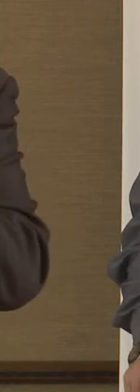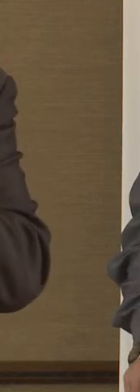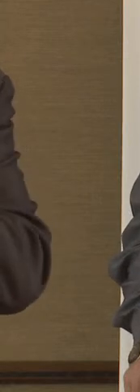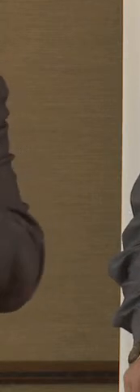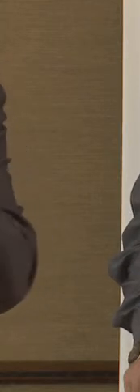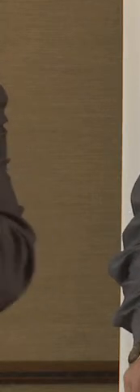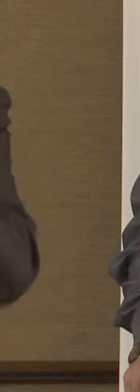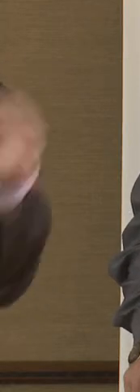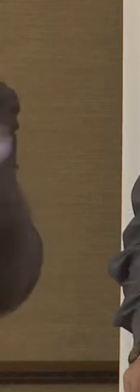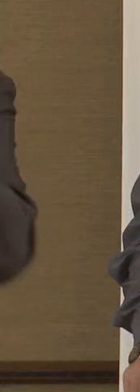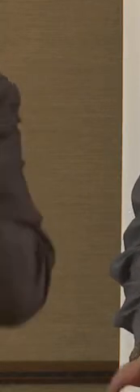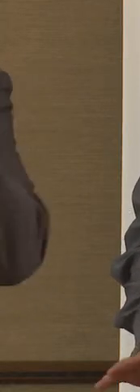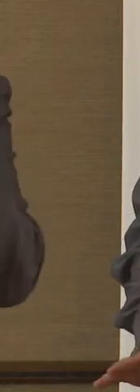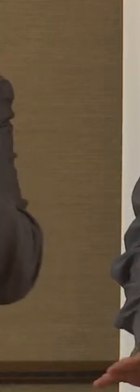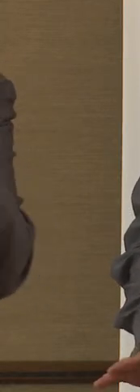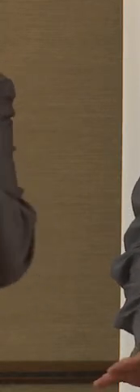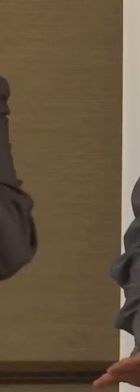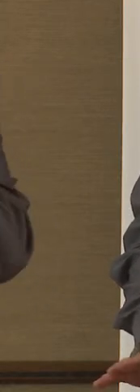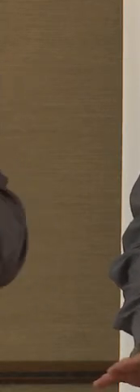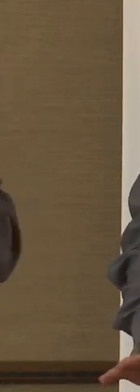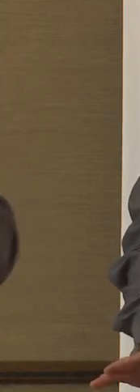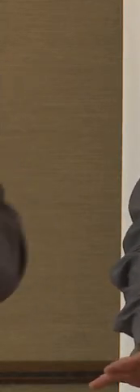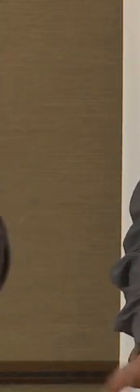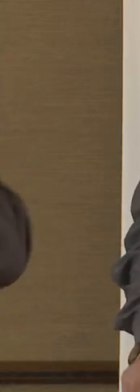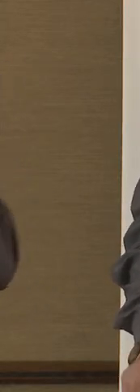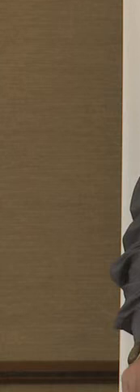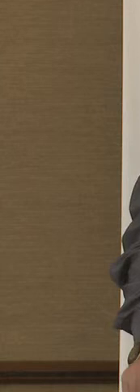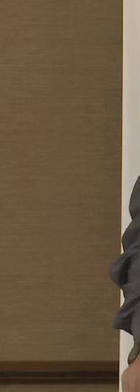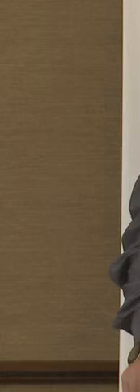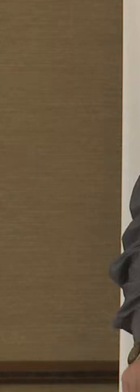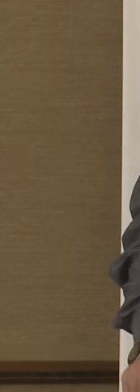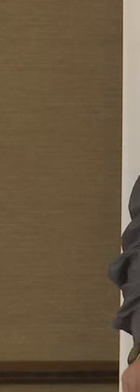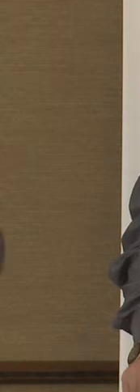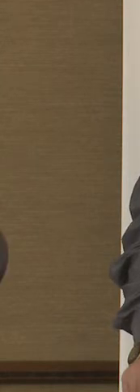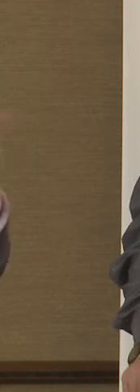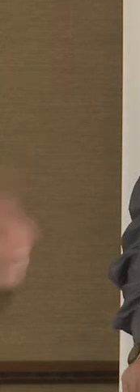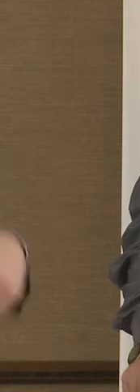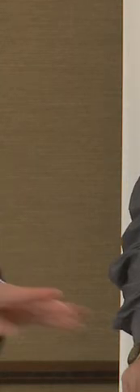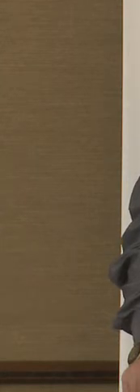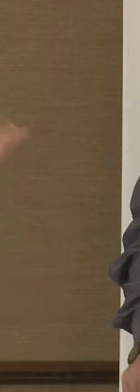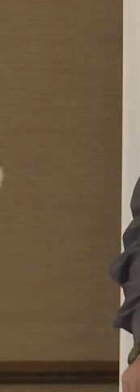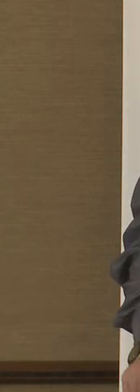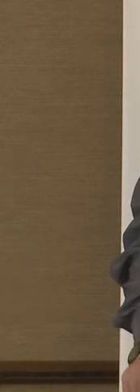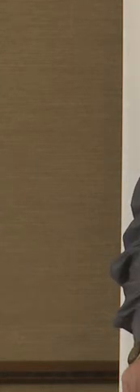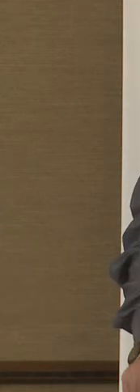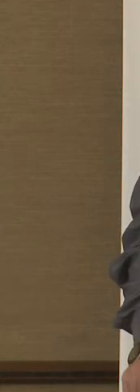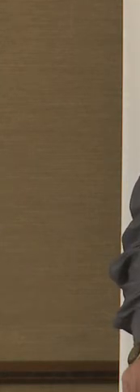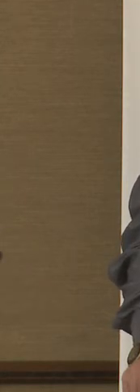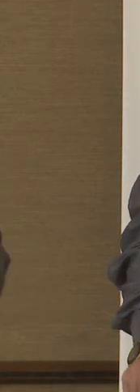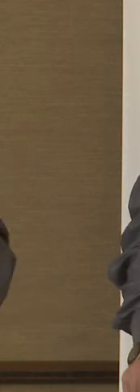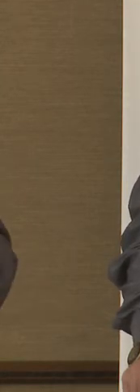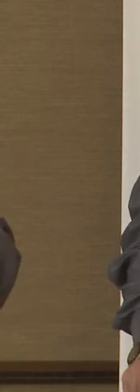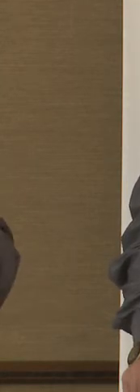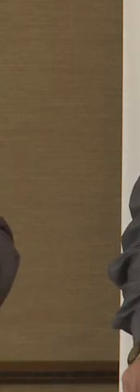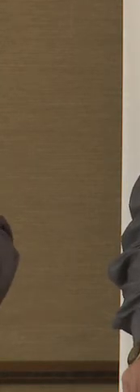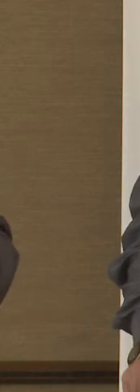than the many of the other issues. The second key lesson was around the whole issue of involving the